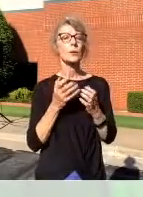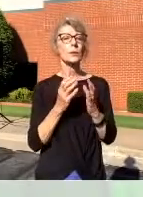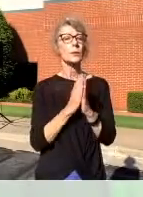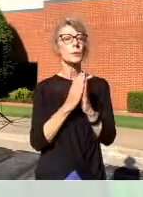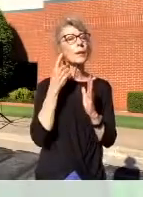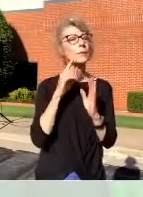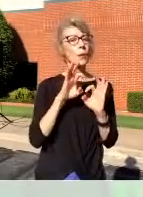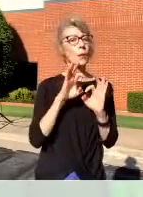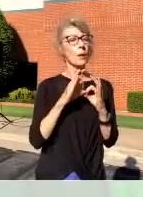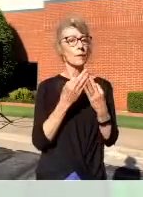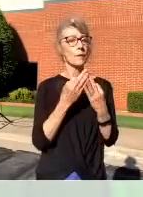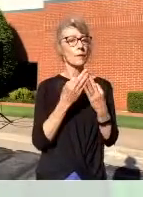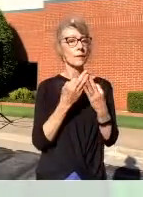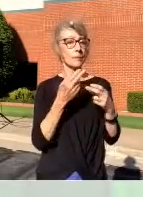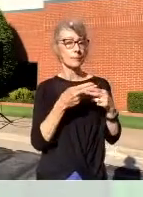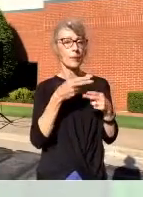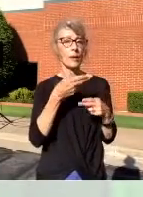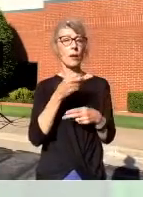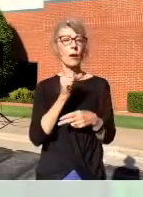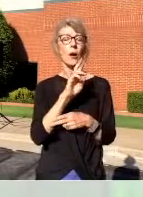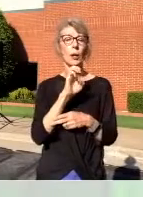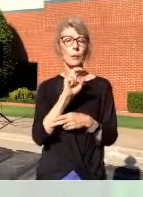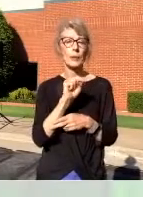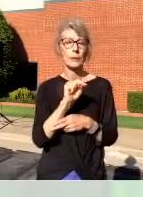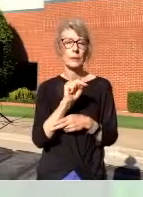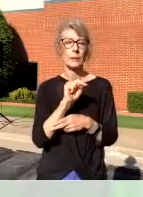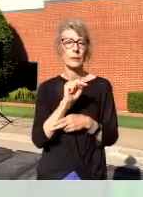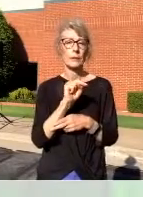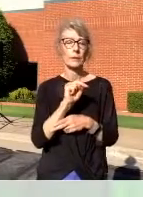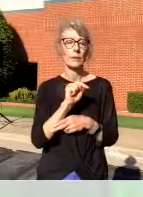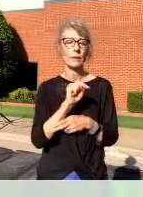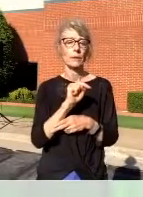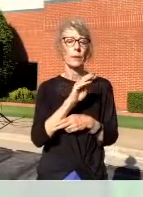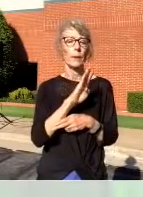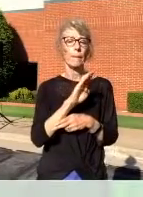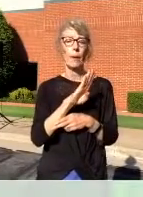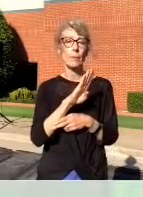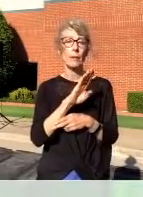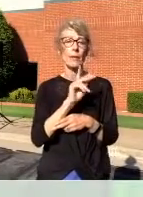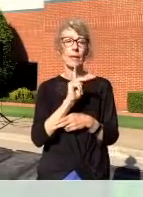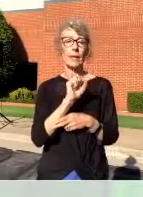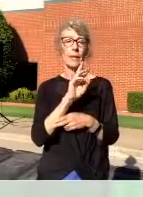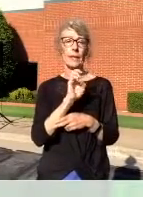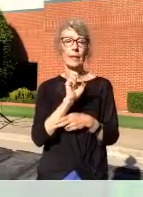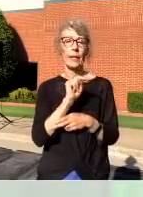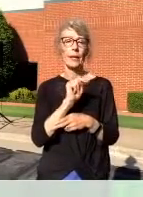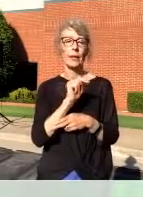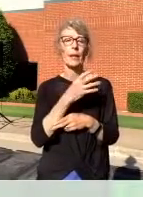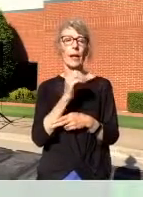I pray for Bob and for Karen and for their children. God, I pray for those who are still